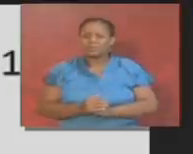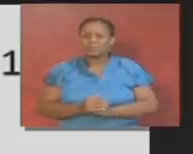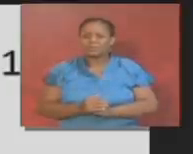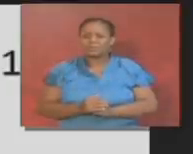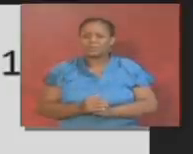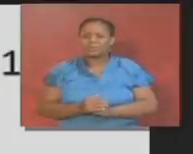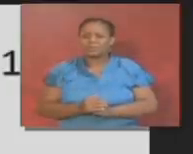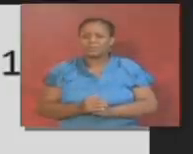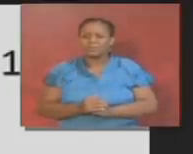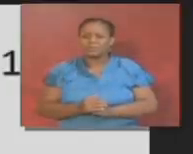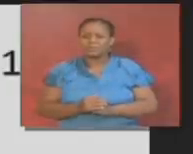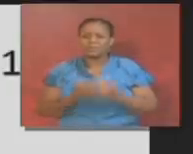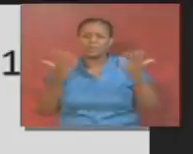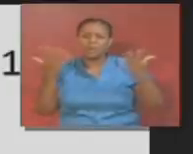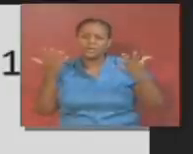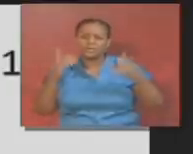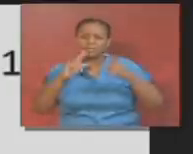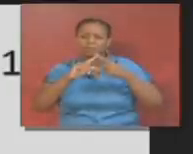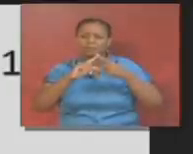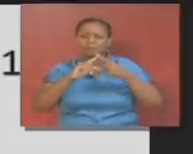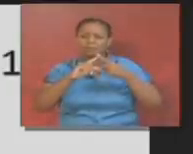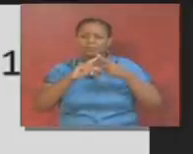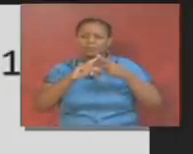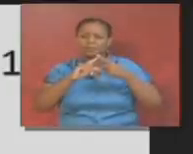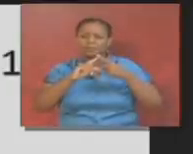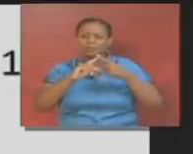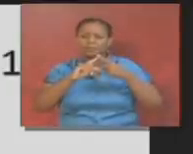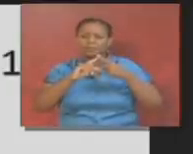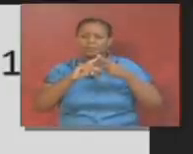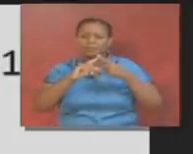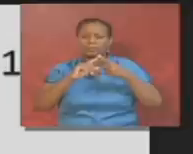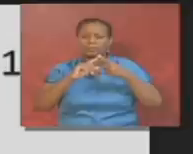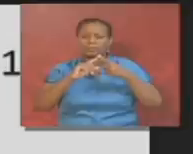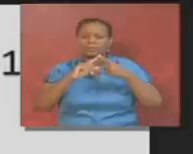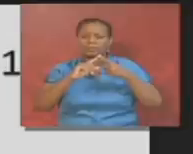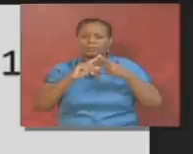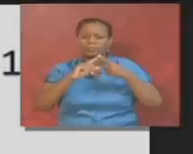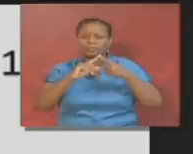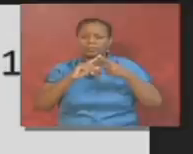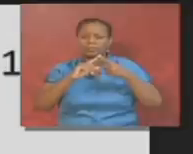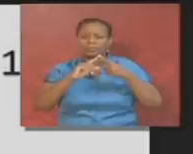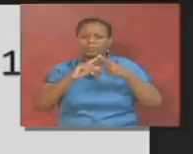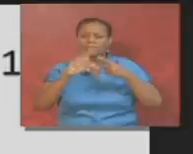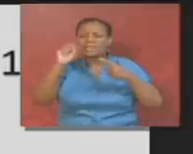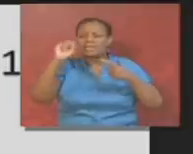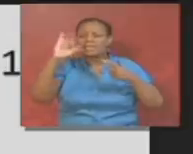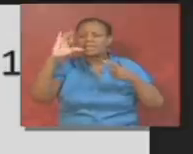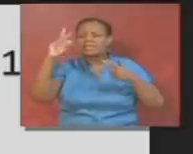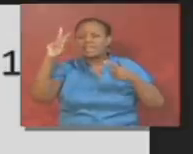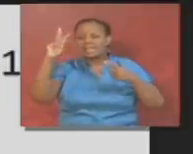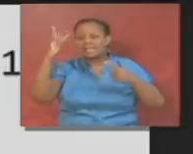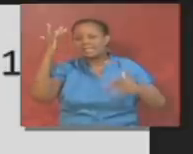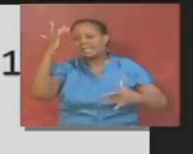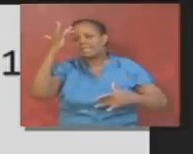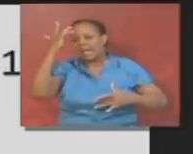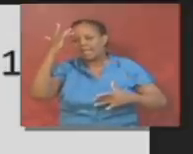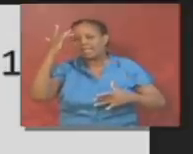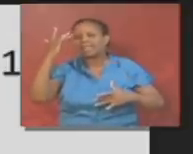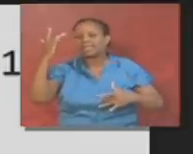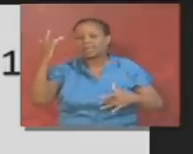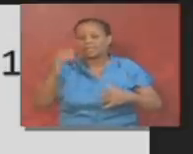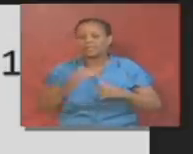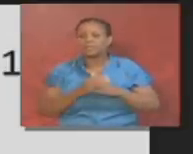are, one, sickle cell disease. And we are aware that our population mix, we